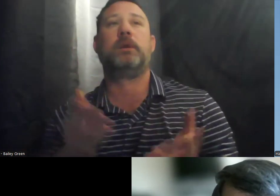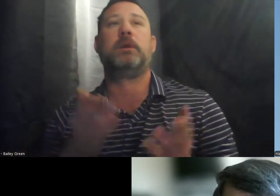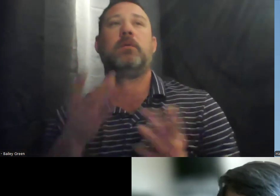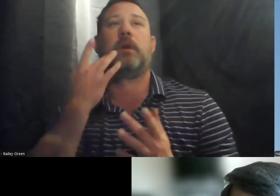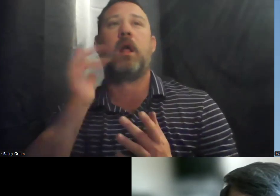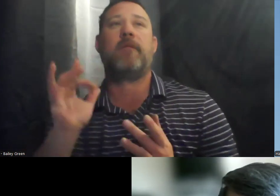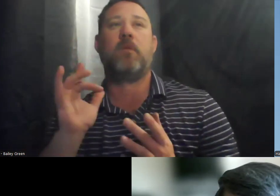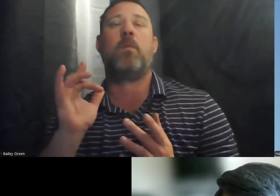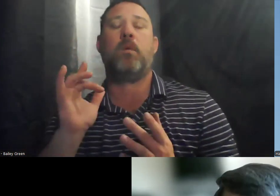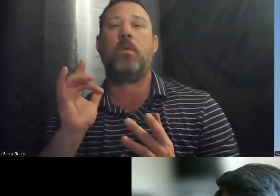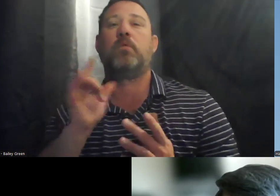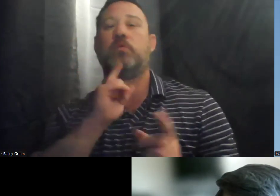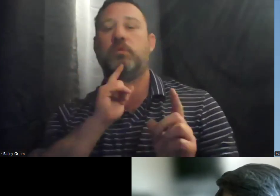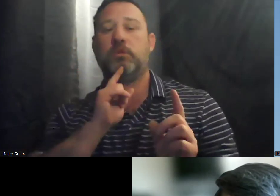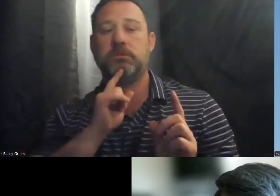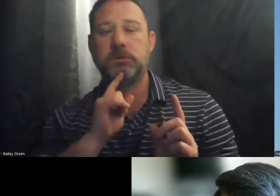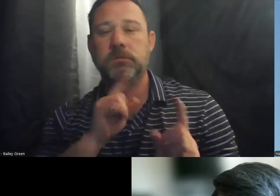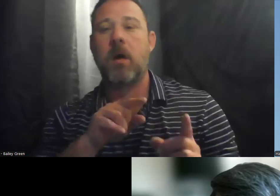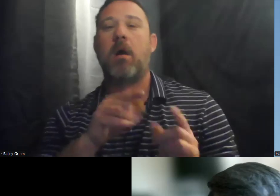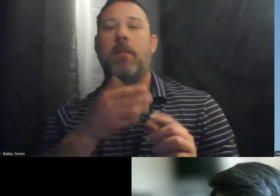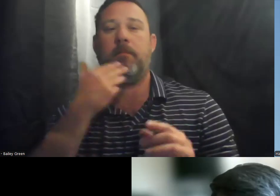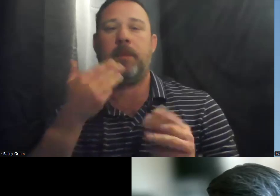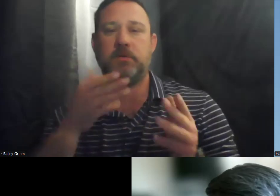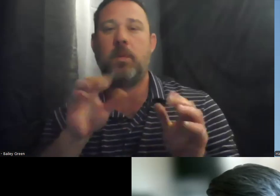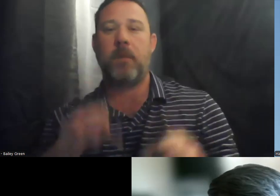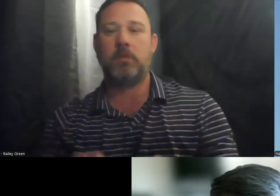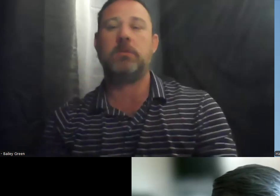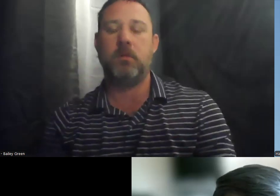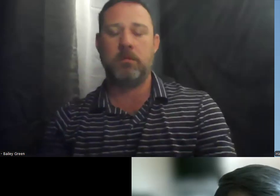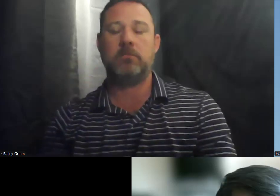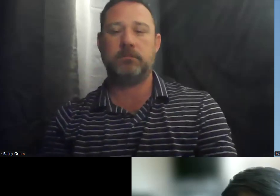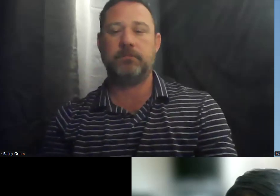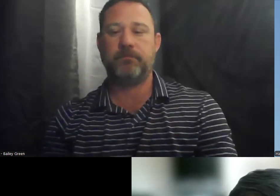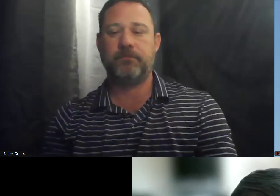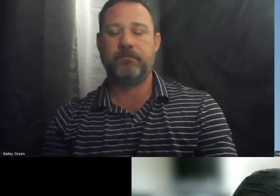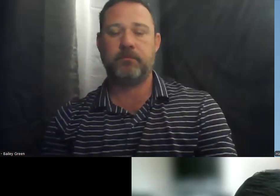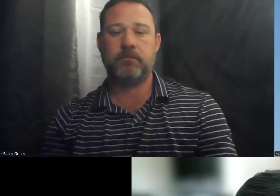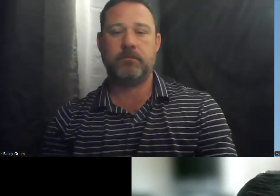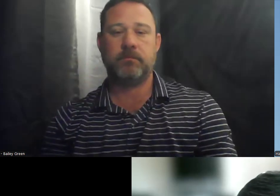to actually respond in the best way possible? So thank you.